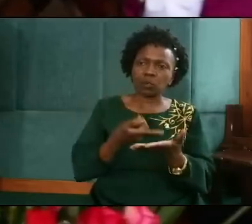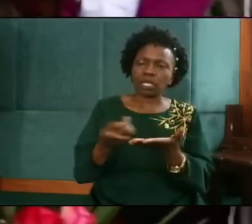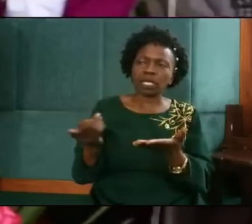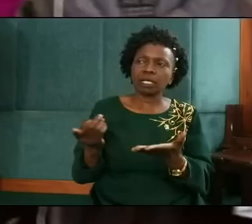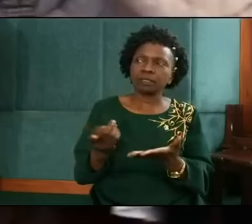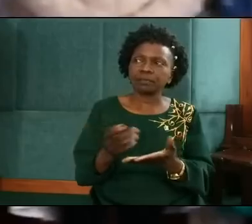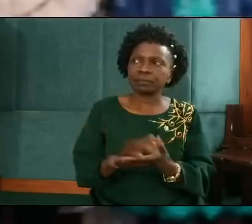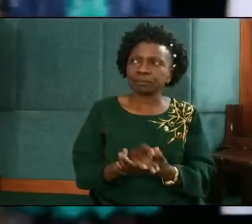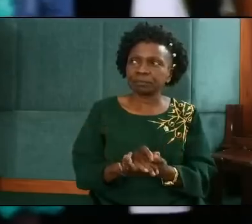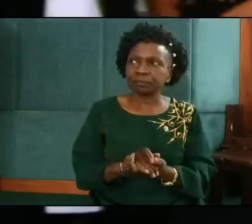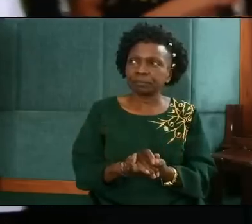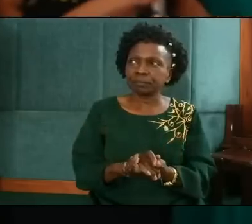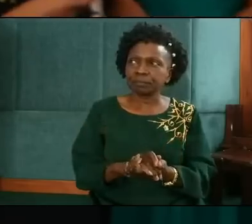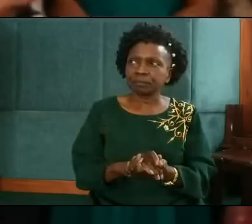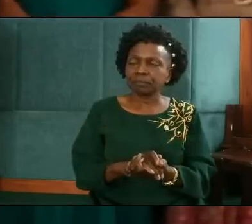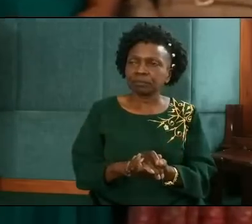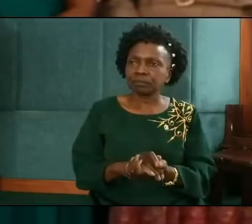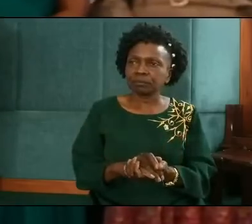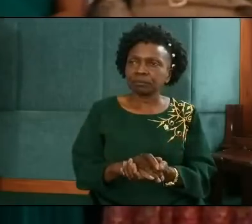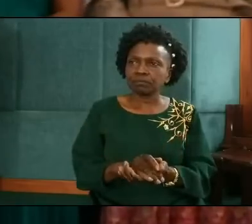night.